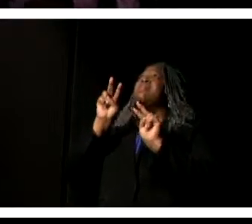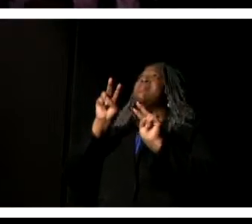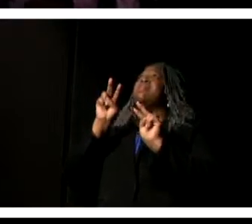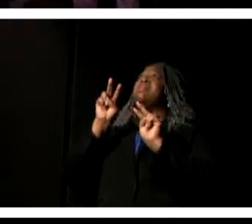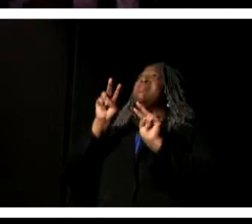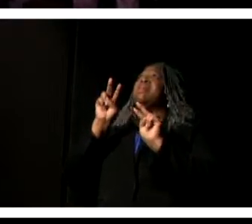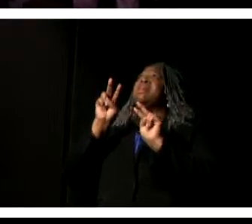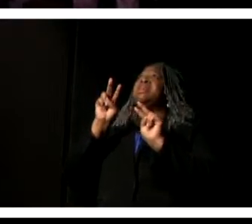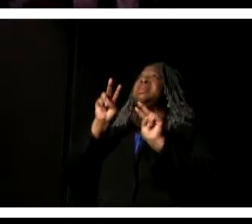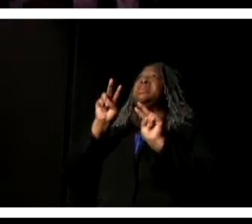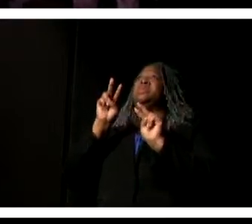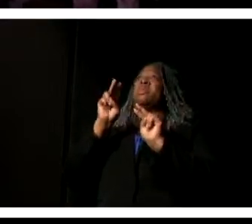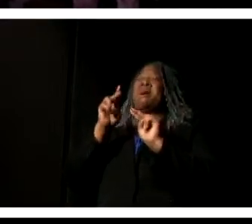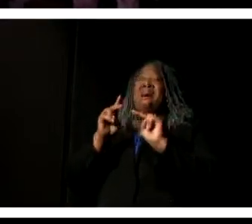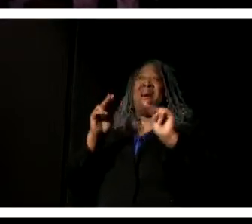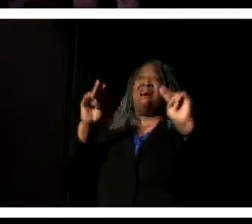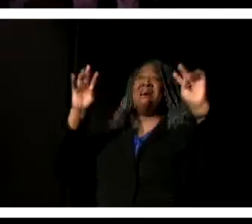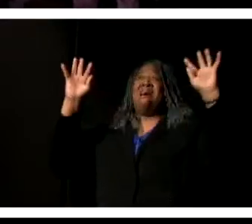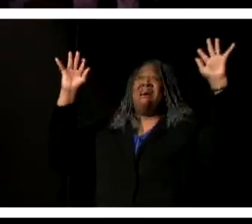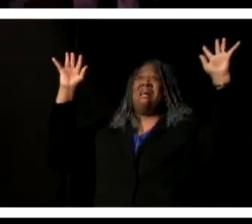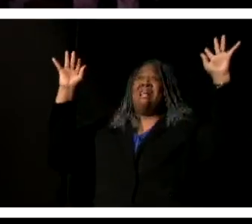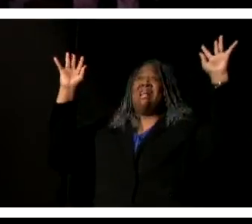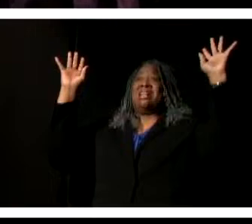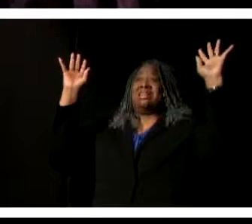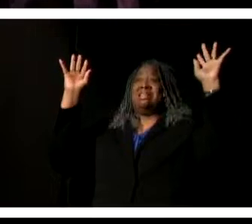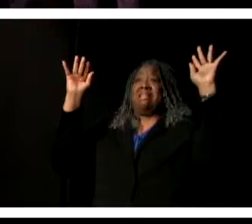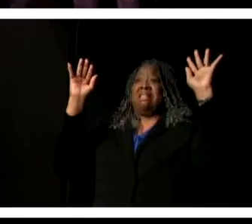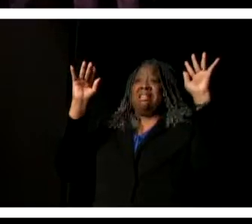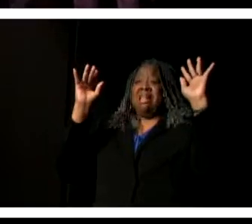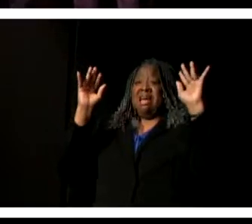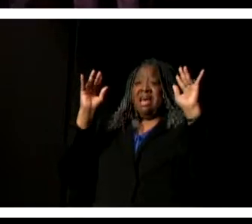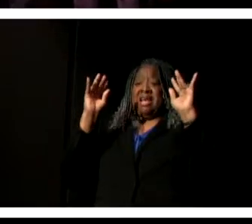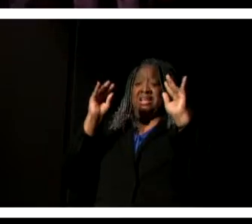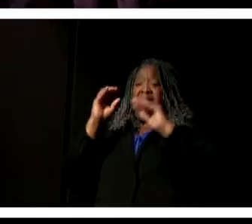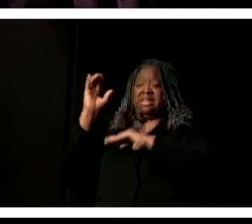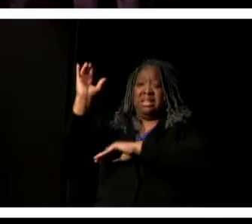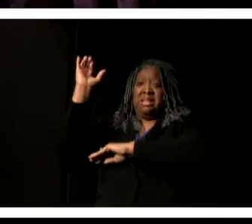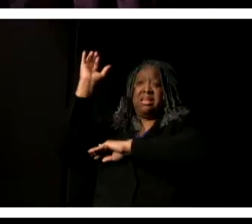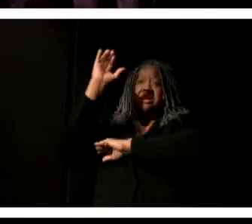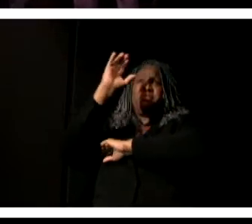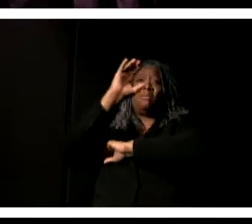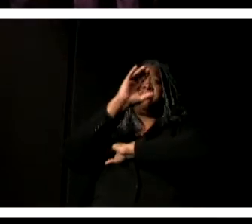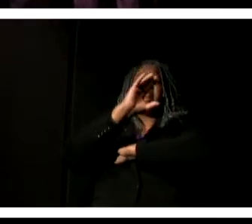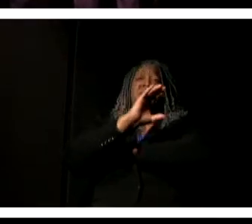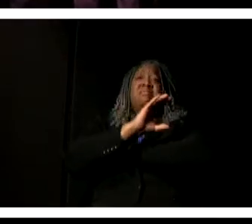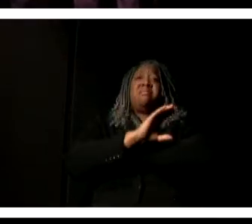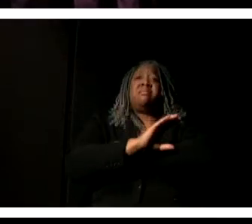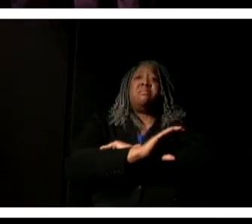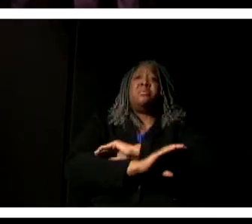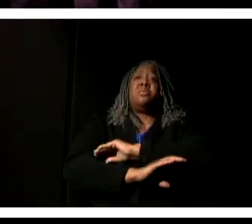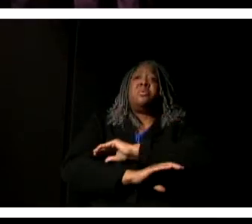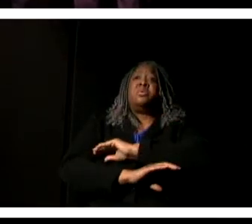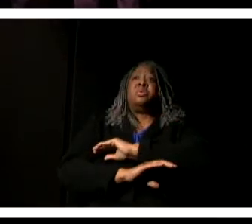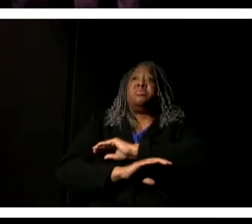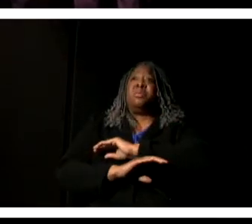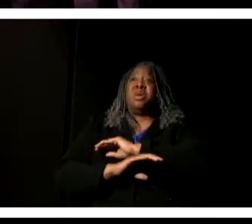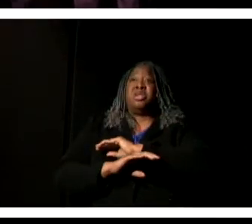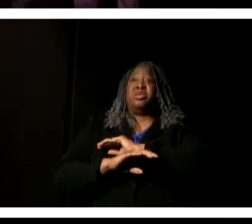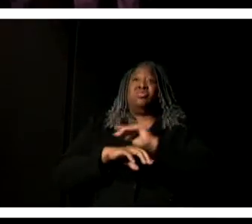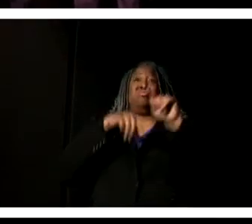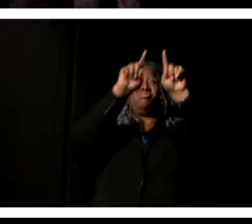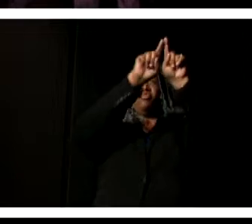hailed at the twilight's last gleaming, whose